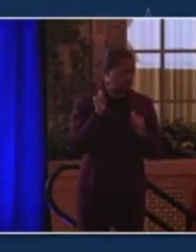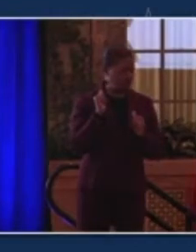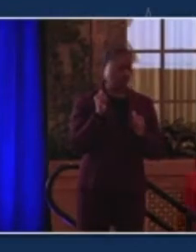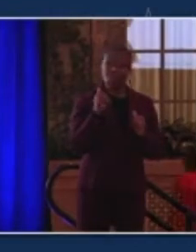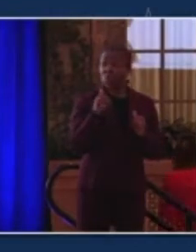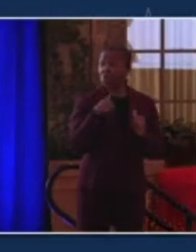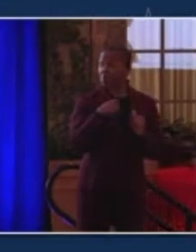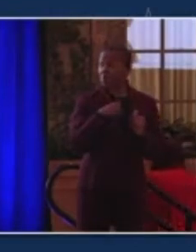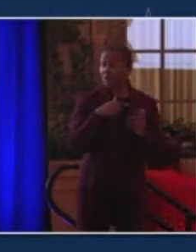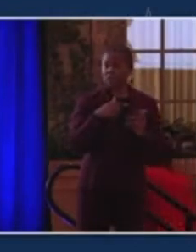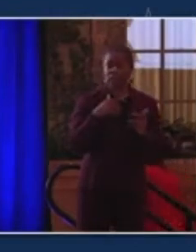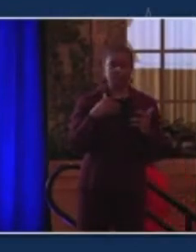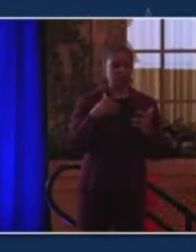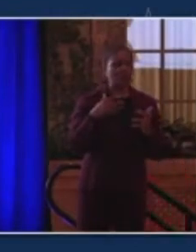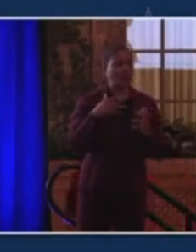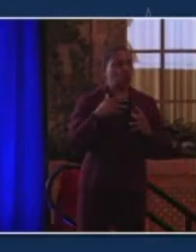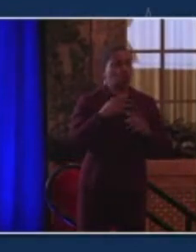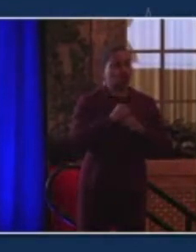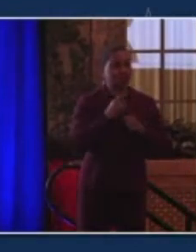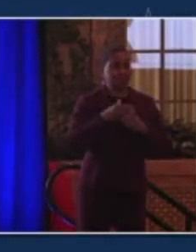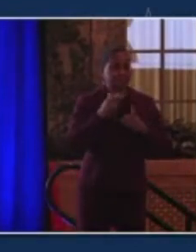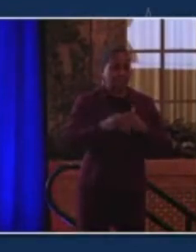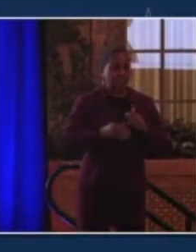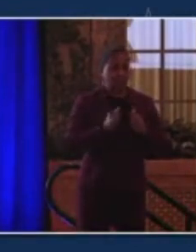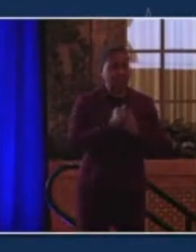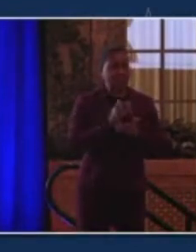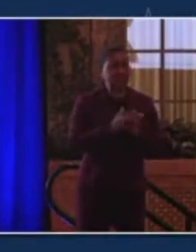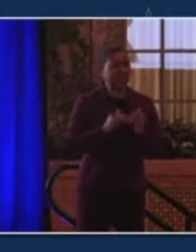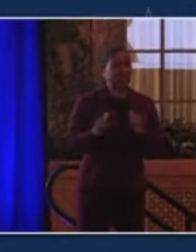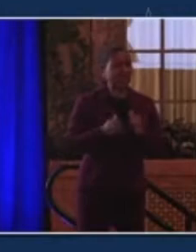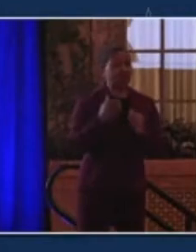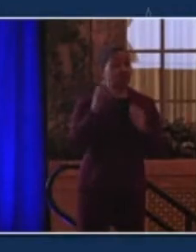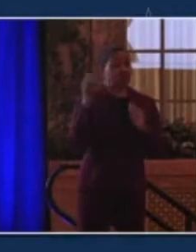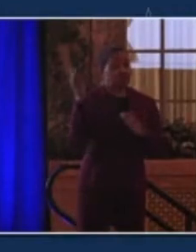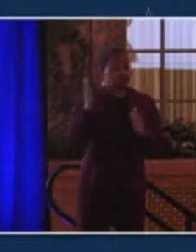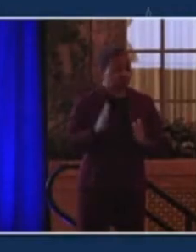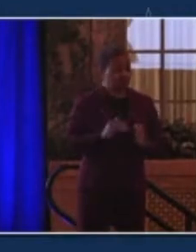of wrap this up with some other speakers.